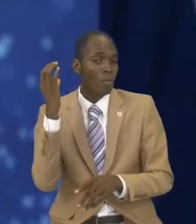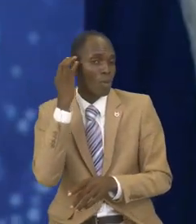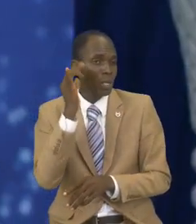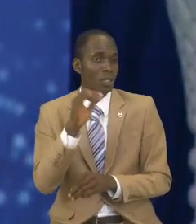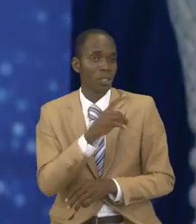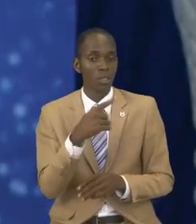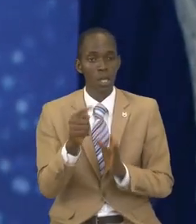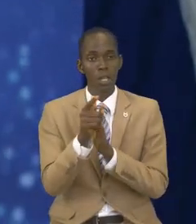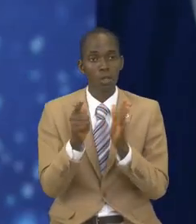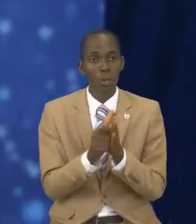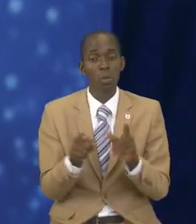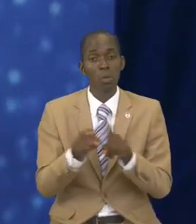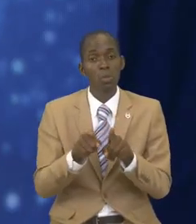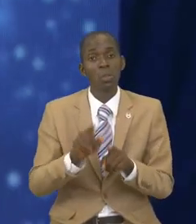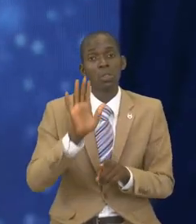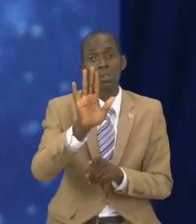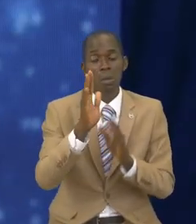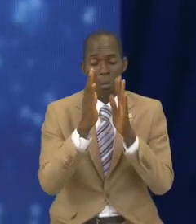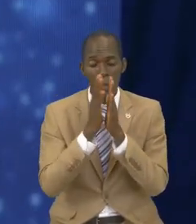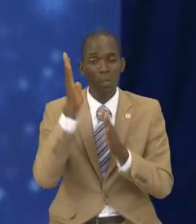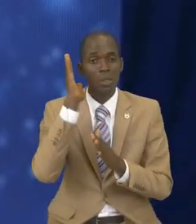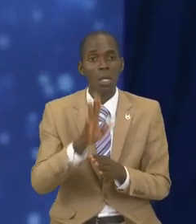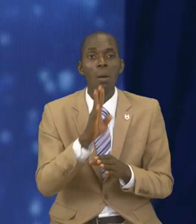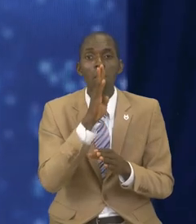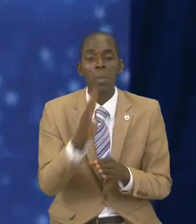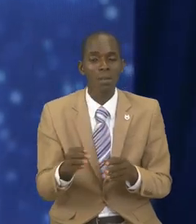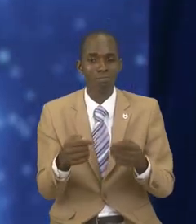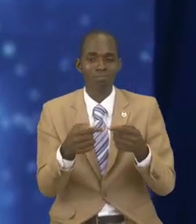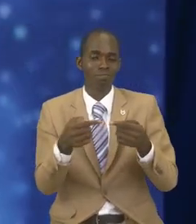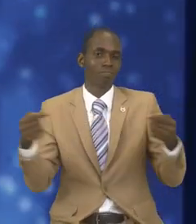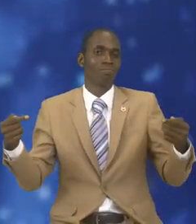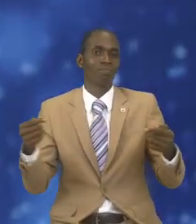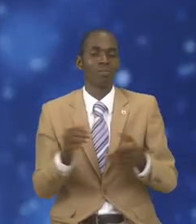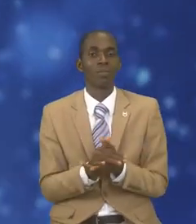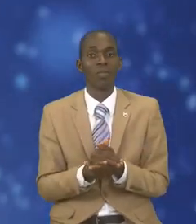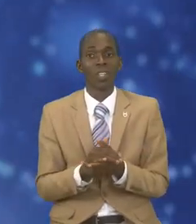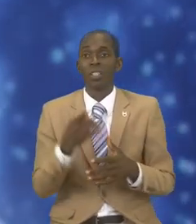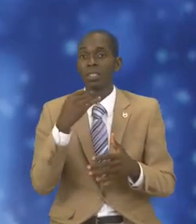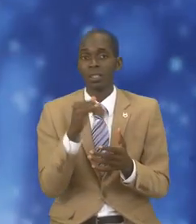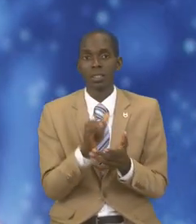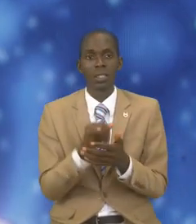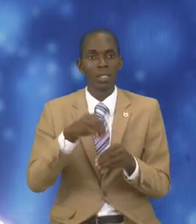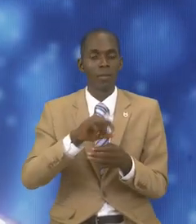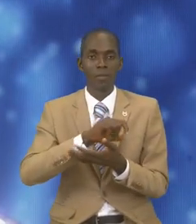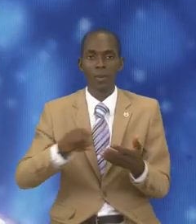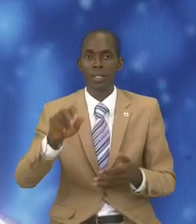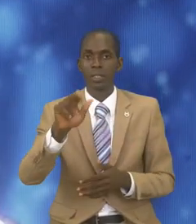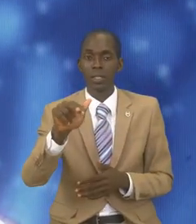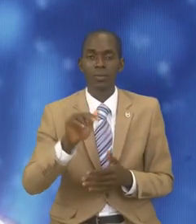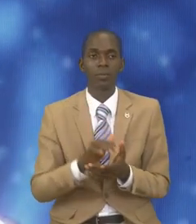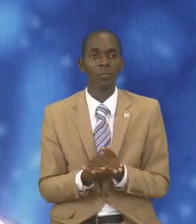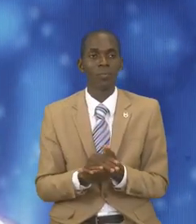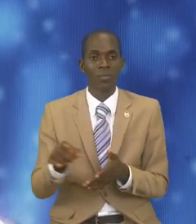his prayer shall be abomination. And then he tells us in verse 13, he